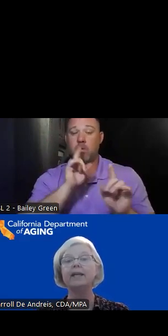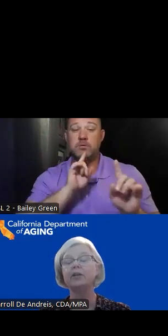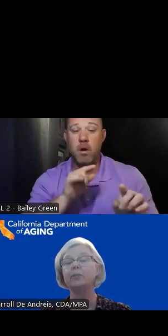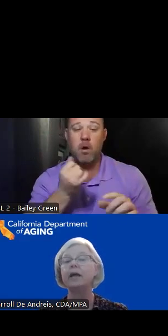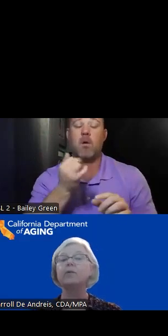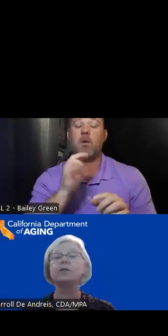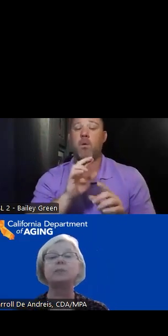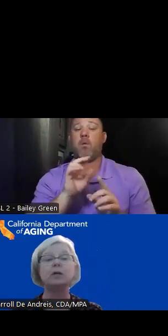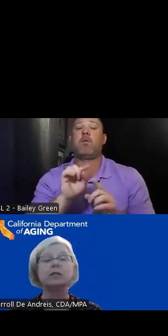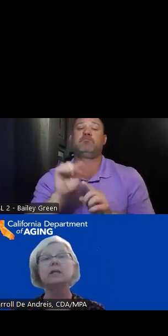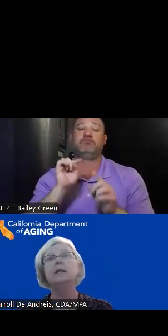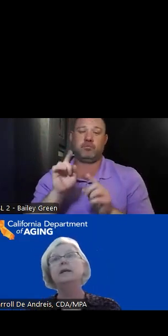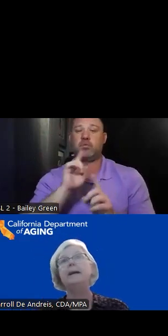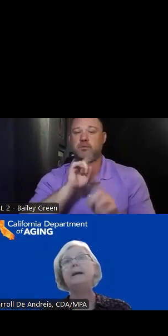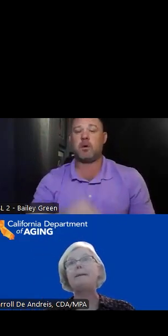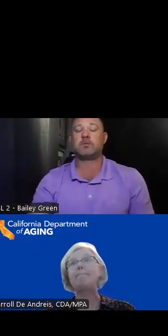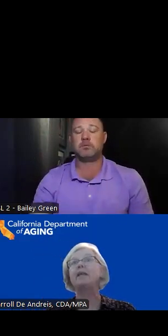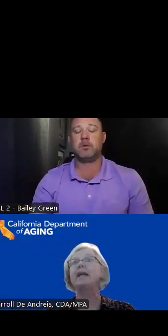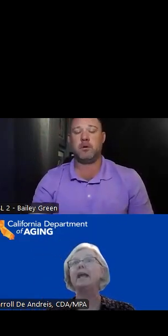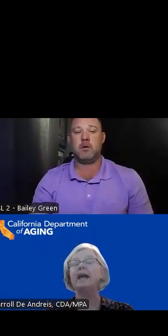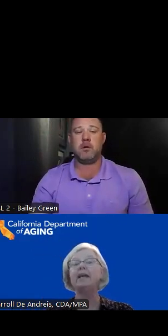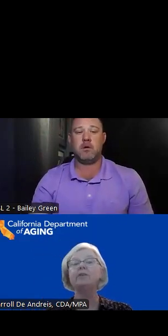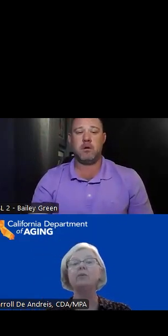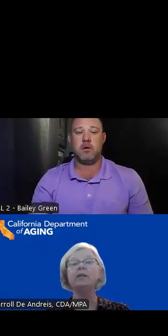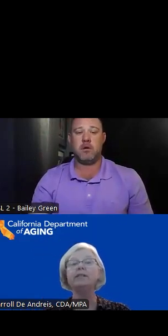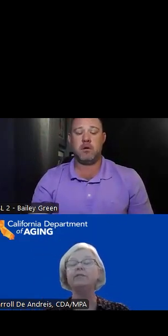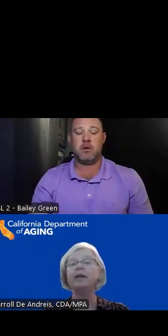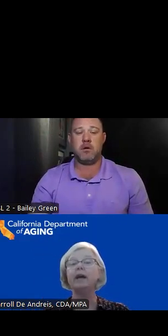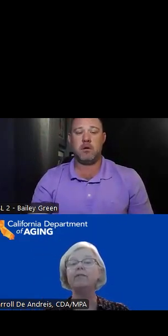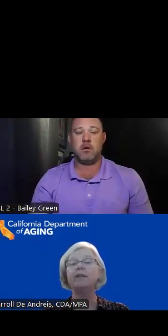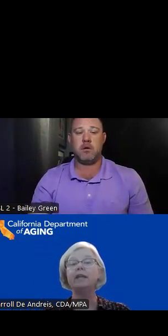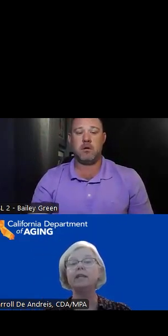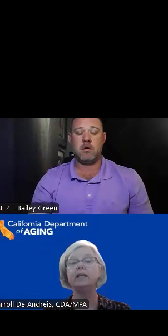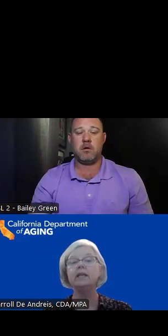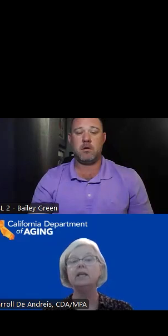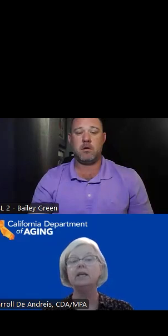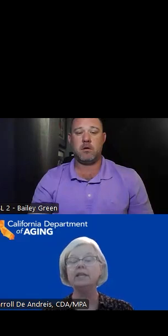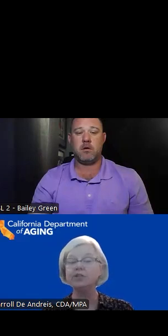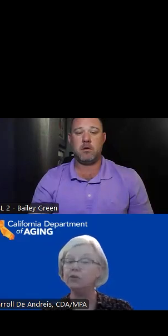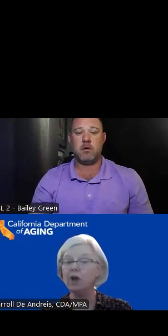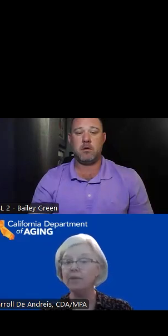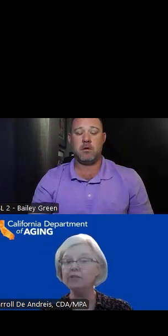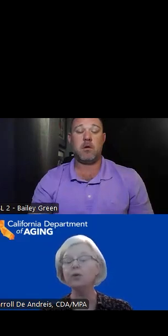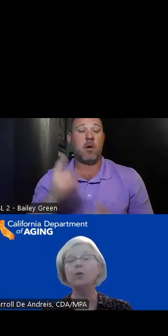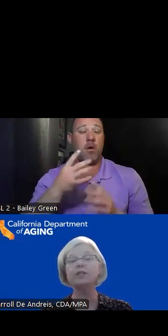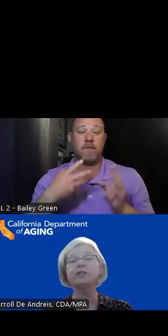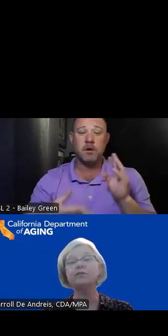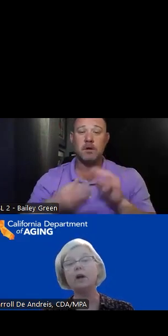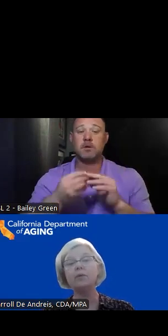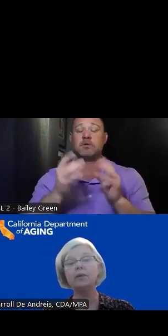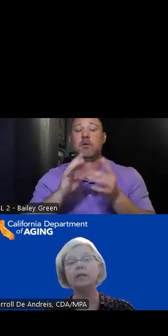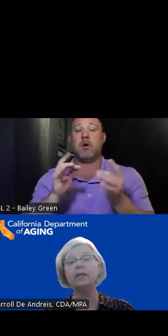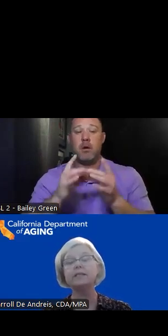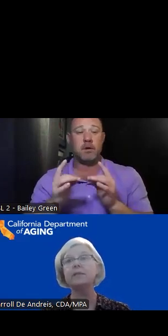take it back and get you back a response. As always, if you have any additional comments or